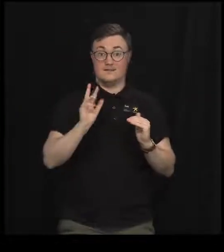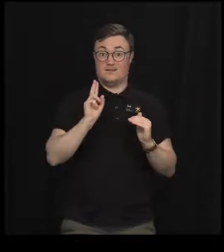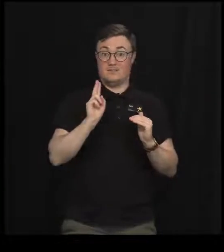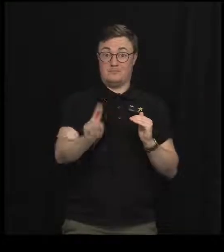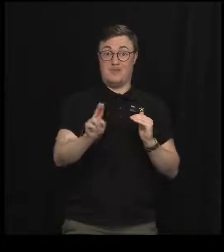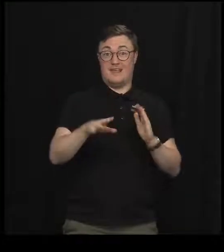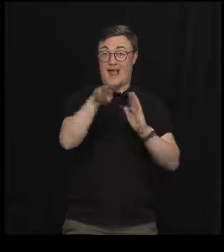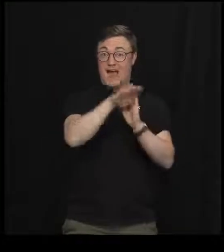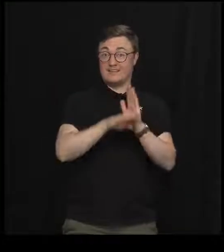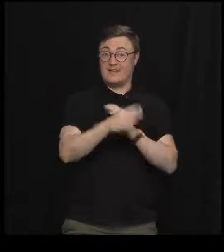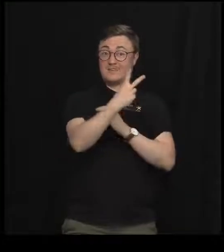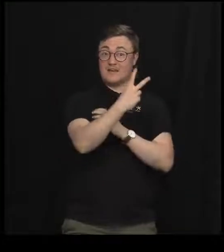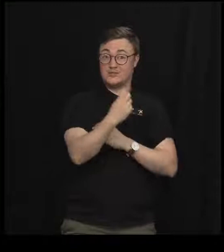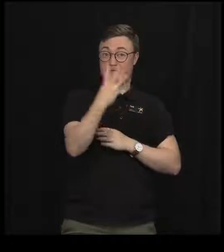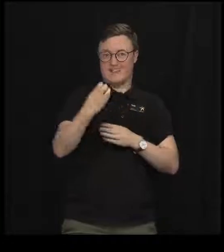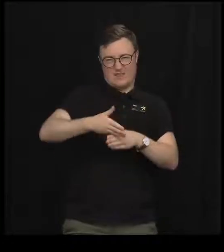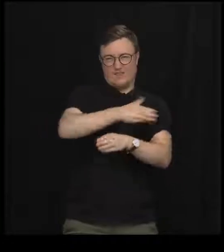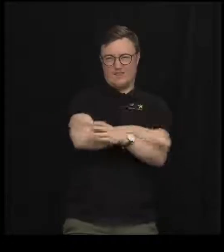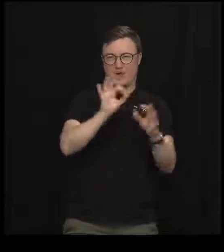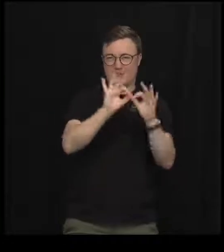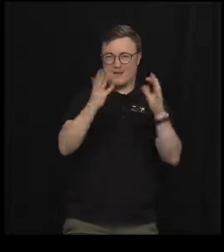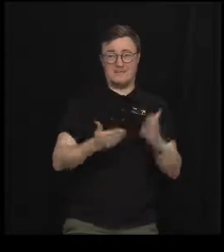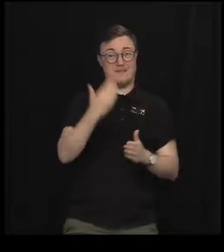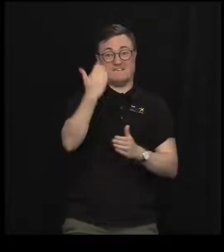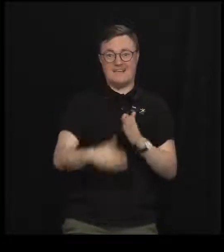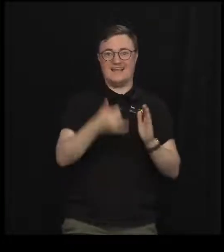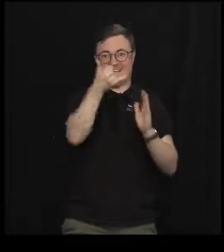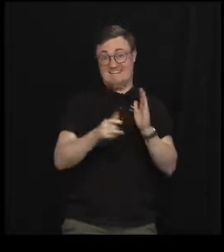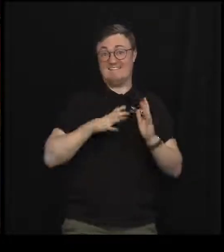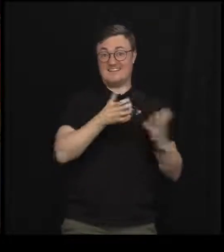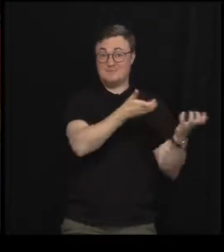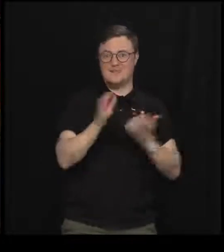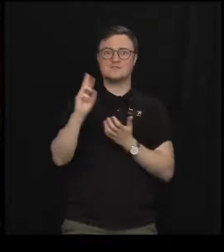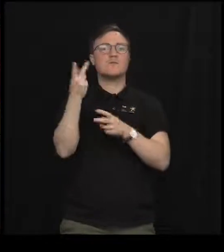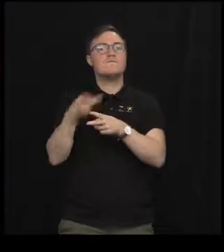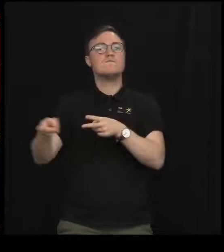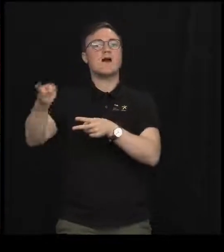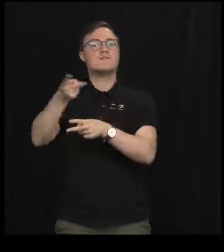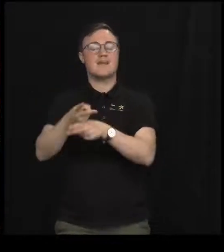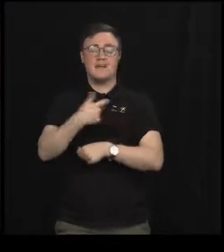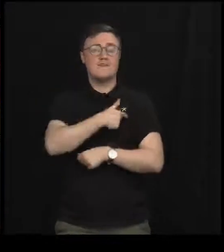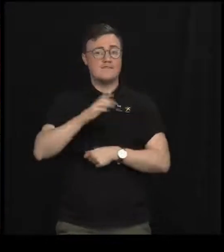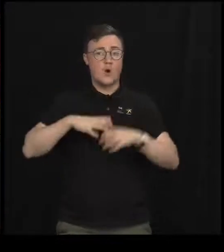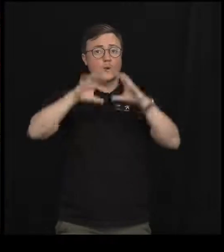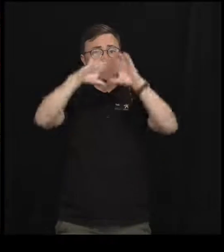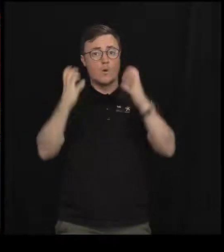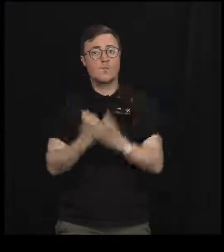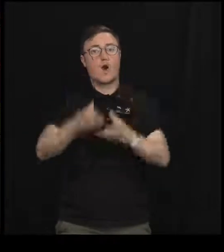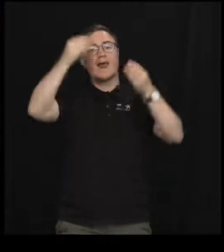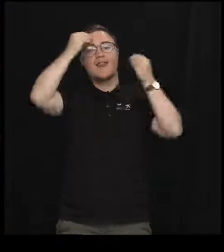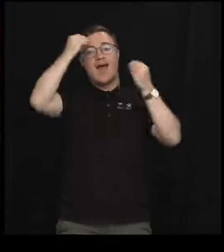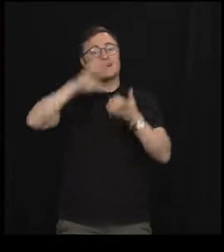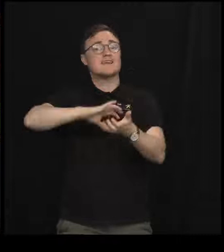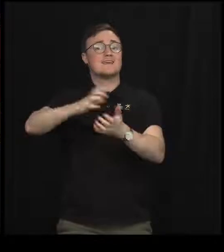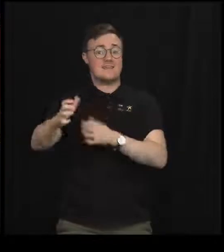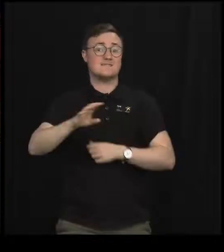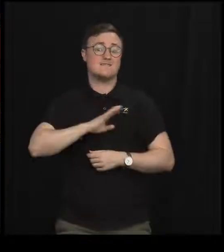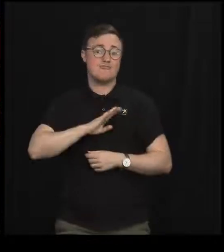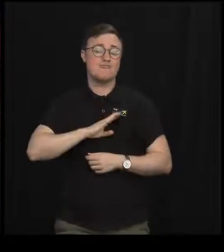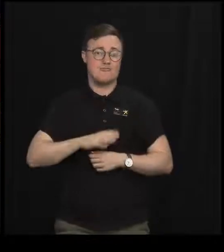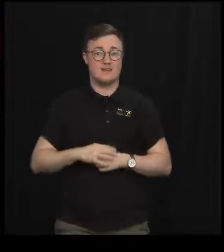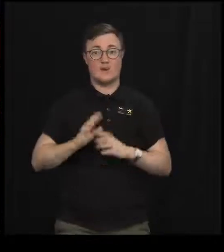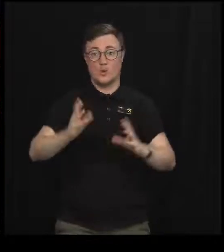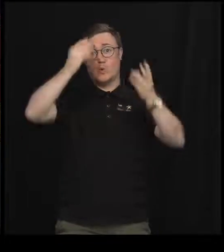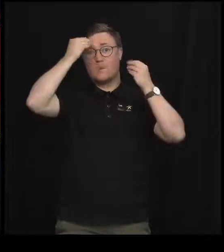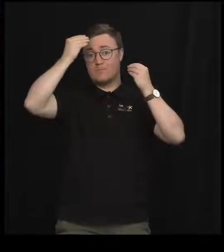Agenda 2030 before the pandemic. We have a global learning crisis. And in addition to this,